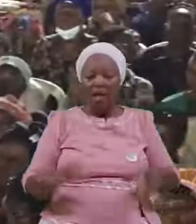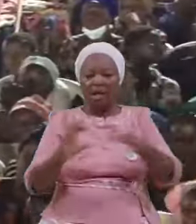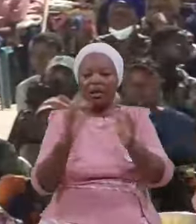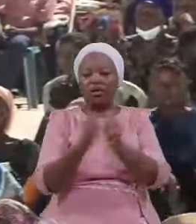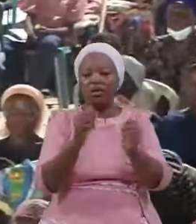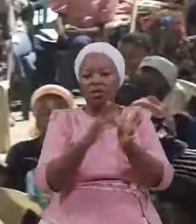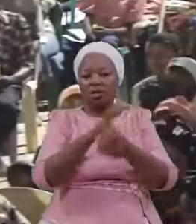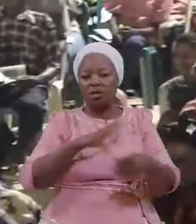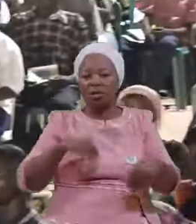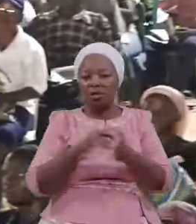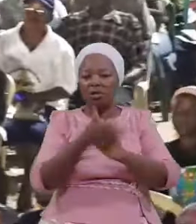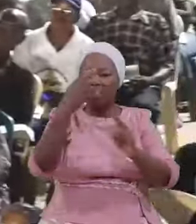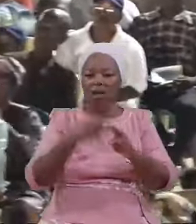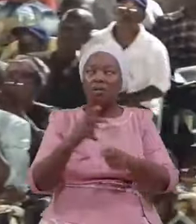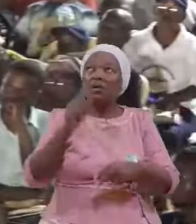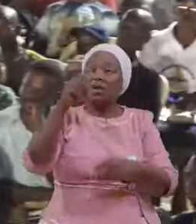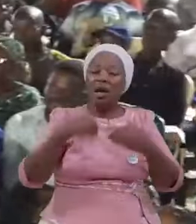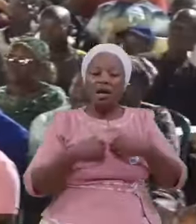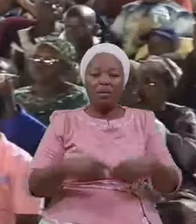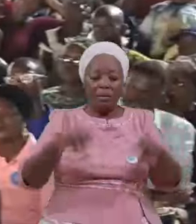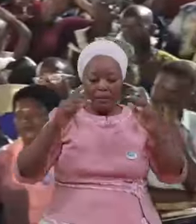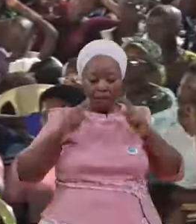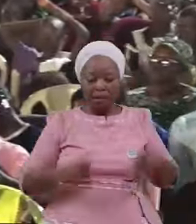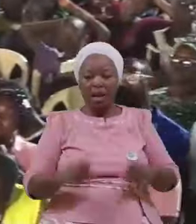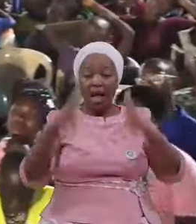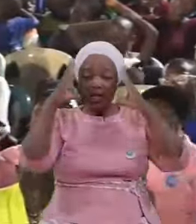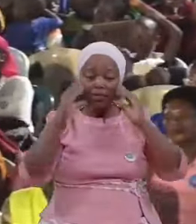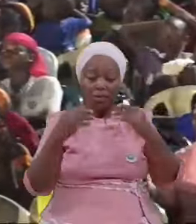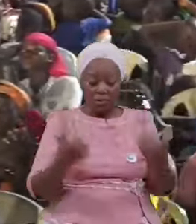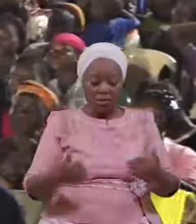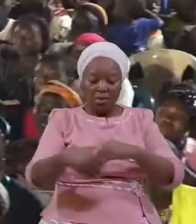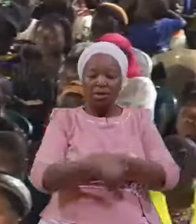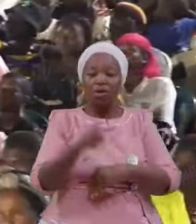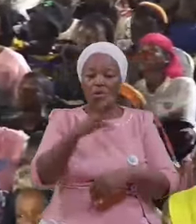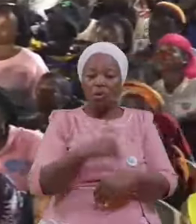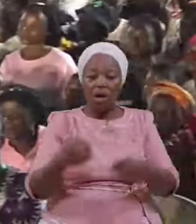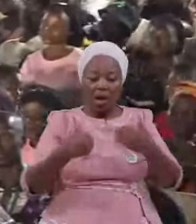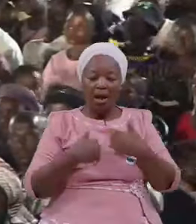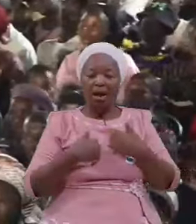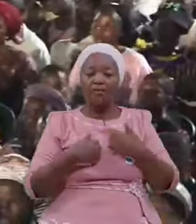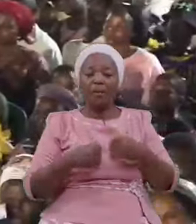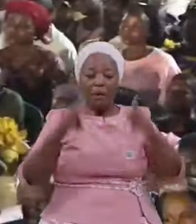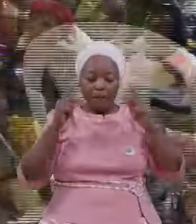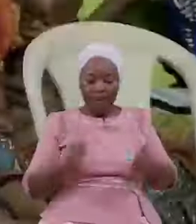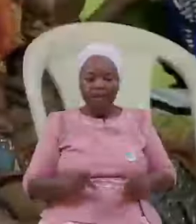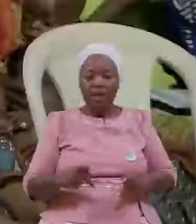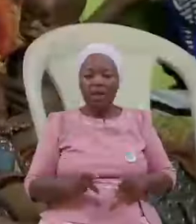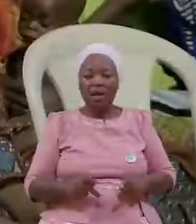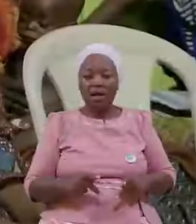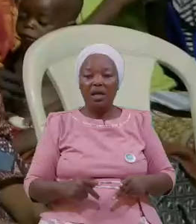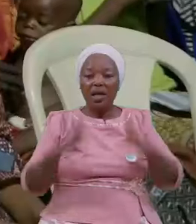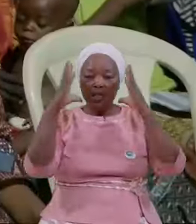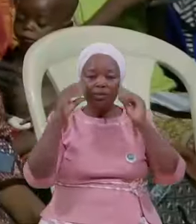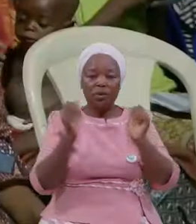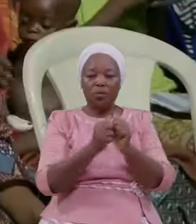personal experience today. You'll have personal experience with Jesus. They